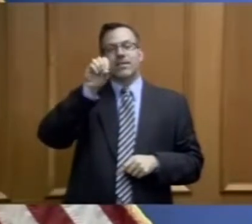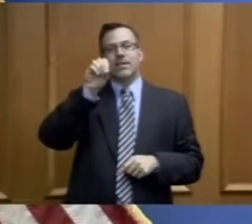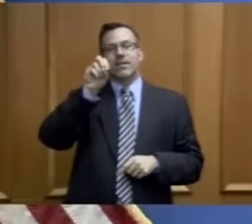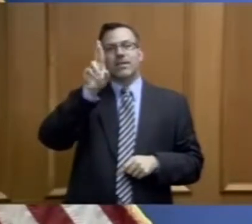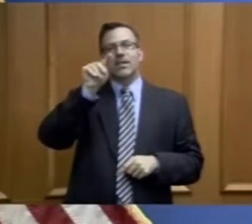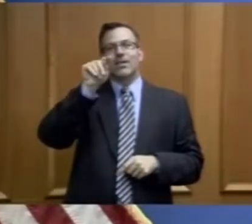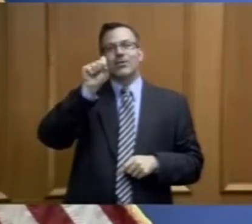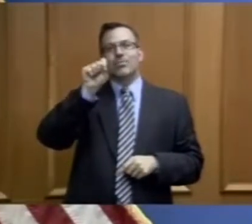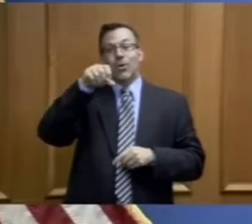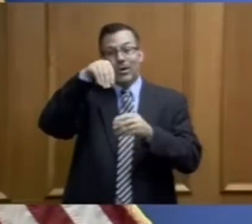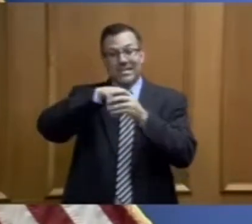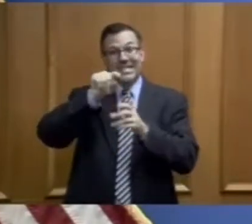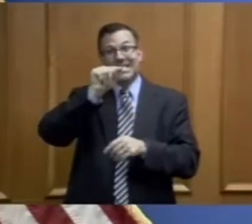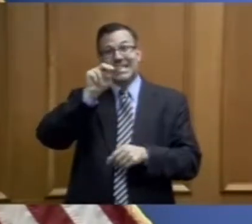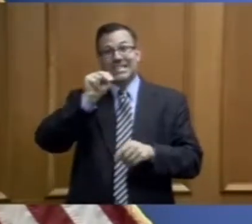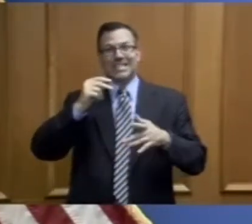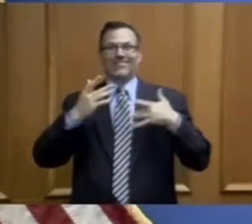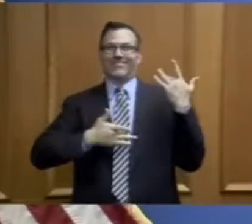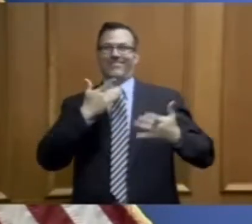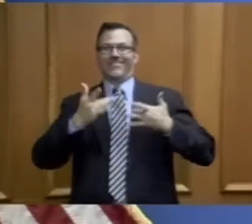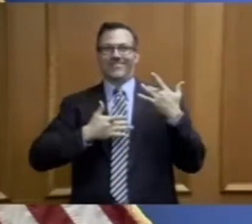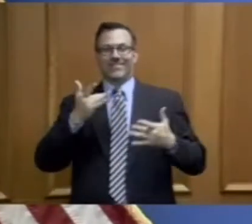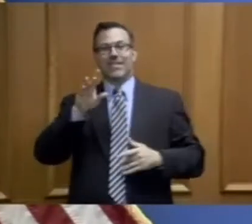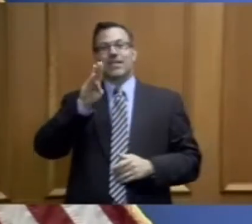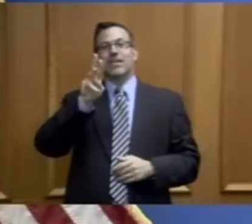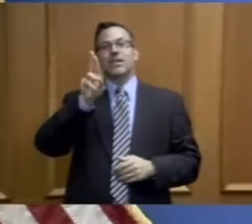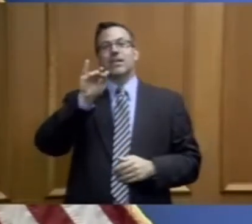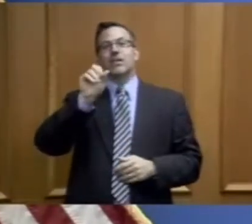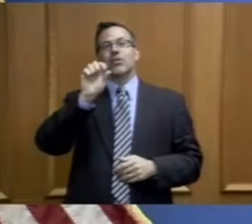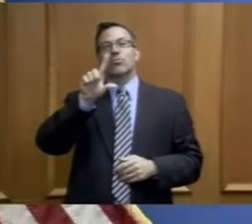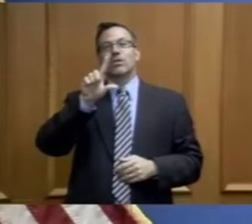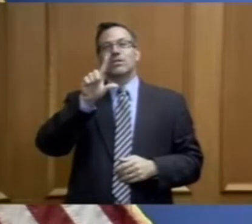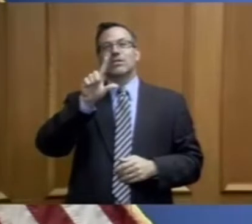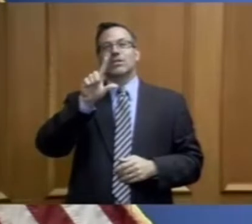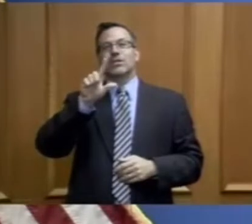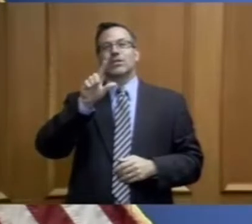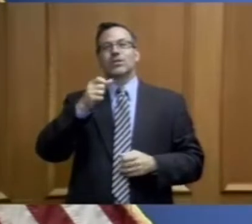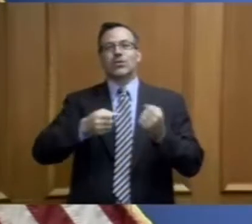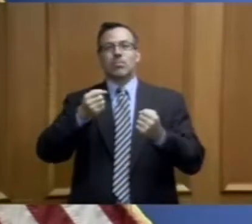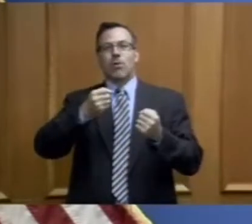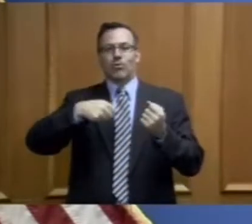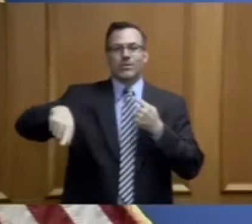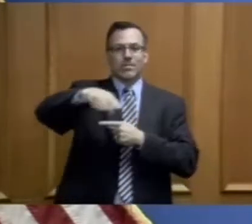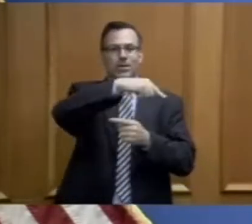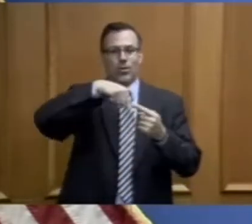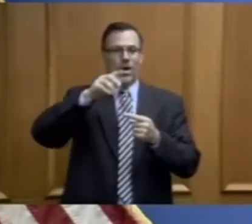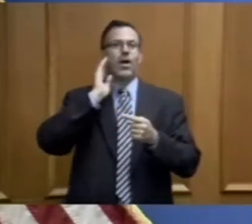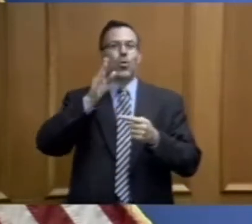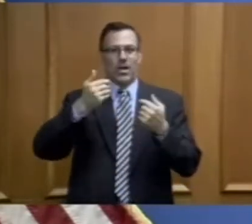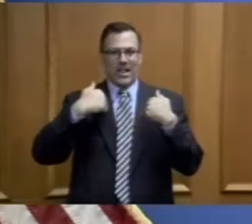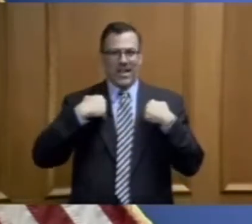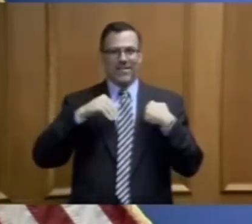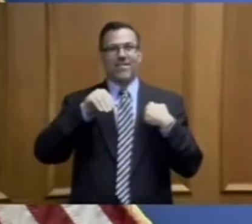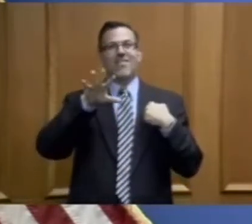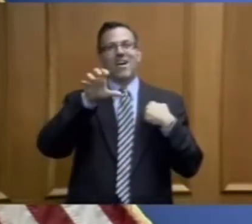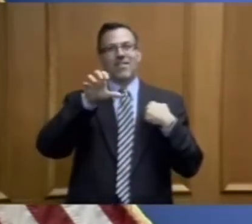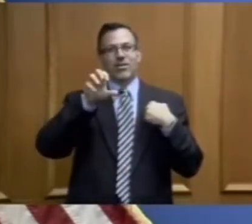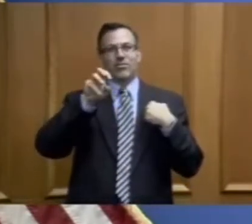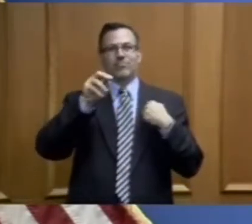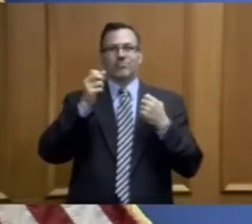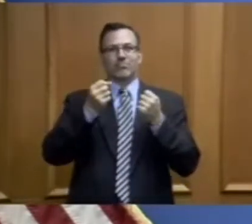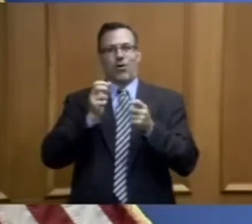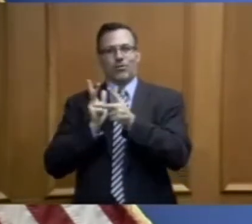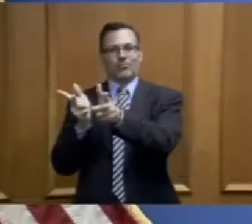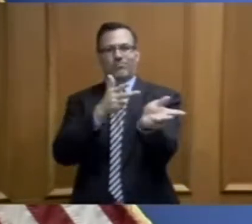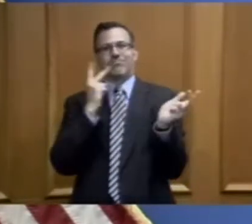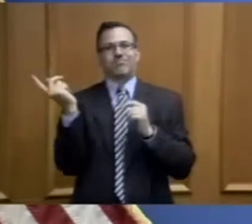weekend, Bristol Motor Speedway will host the 60th annual Food City 500. It's going to be a little different